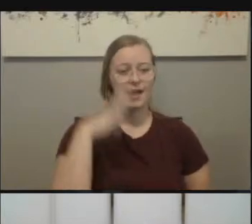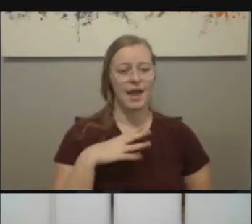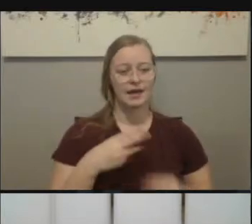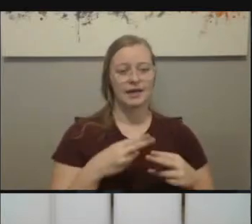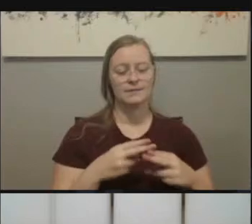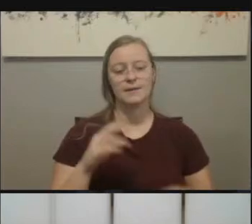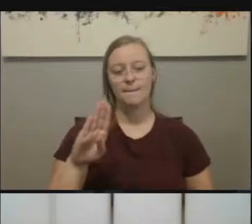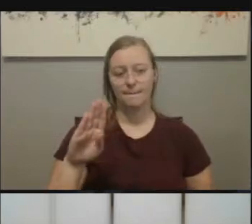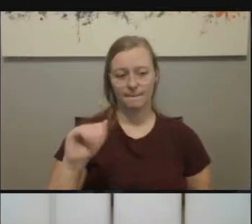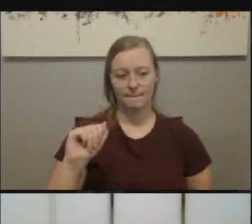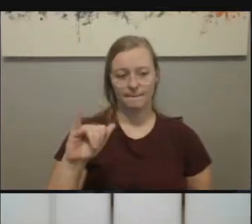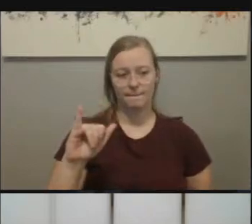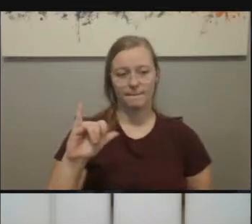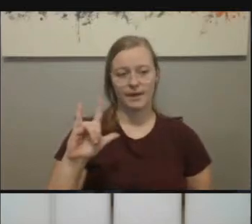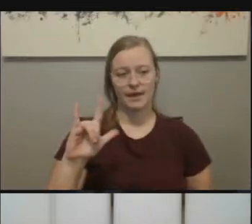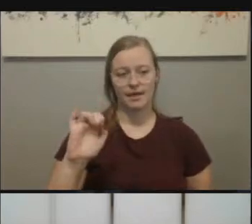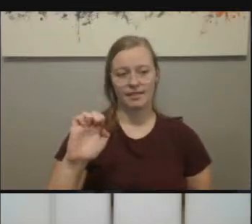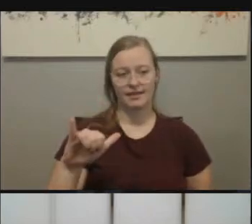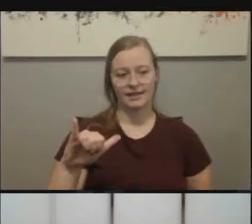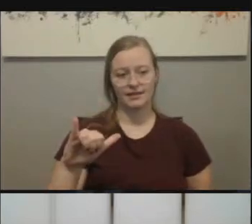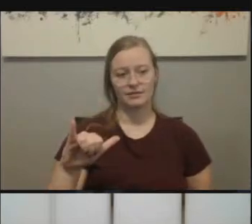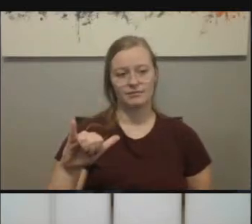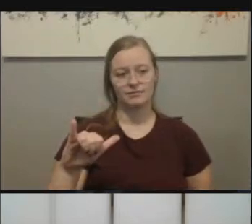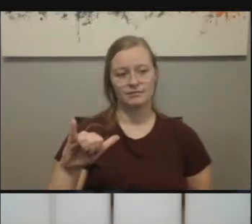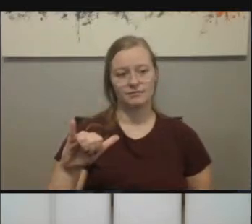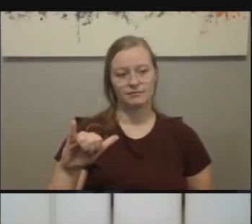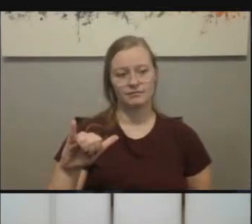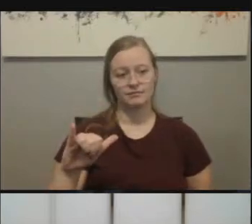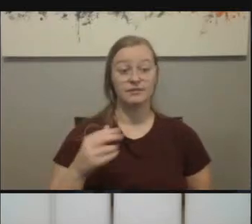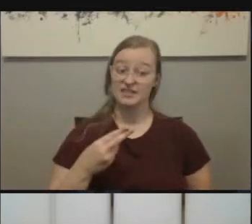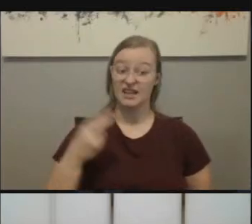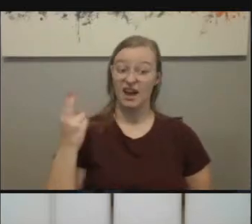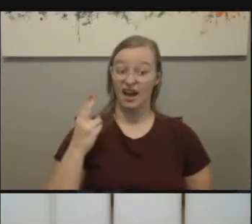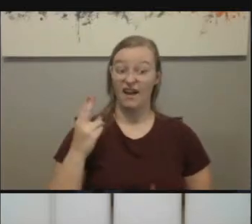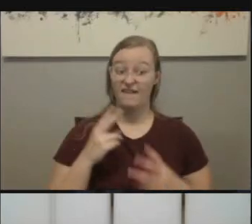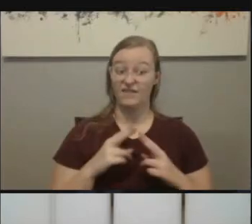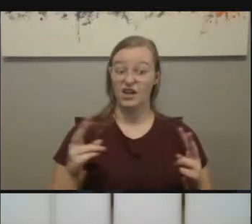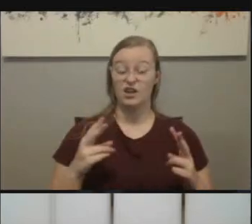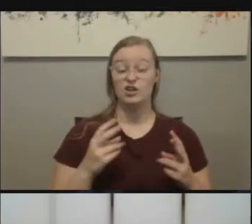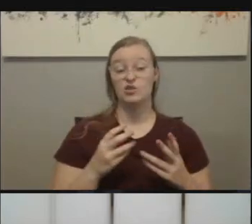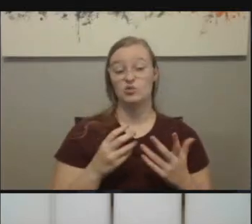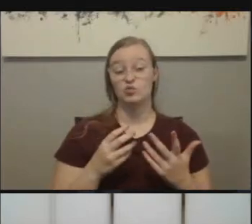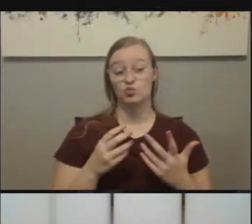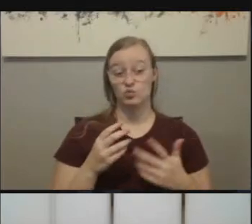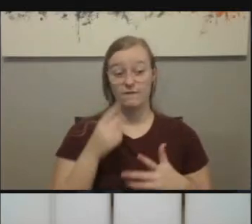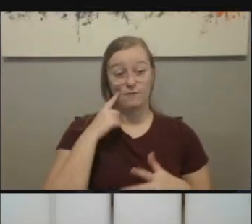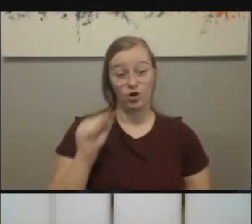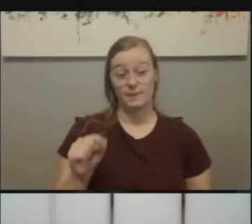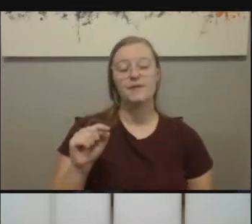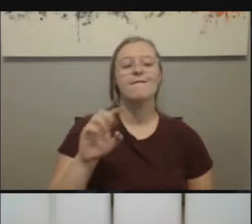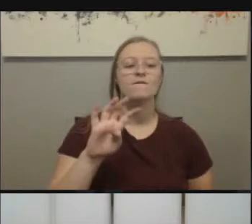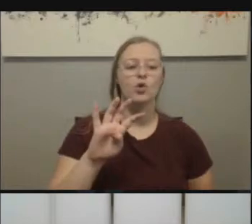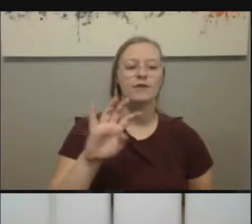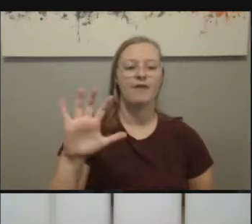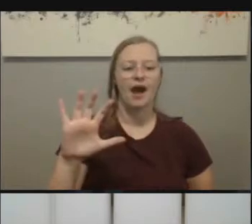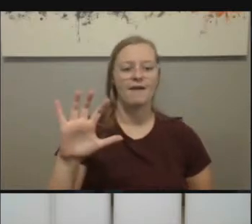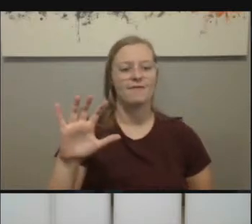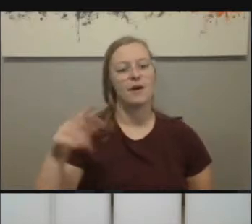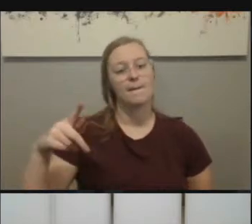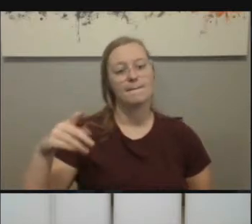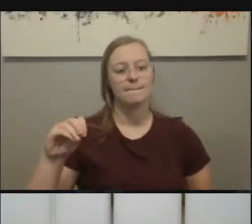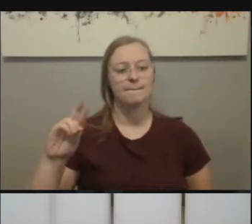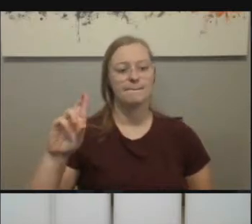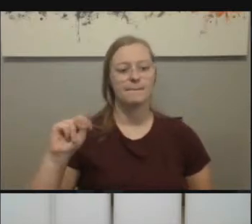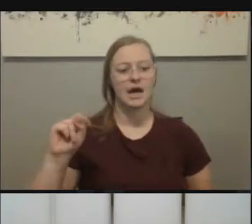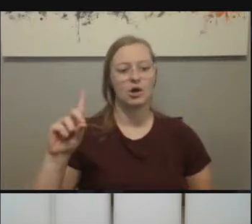Bailey and valued, it is a high valuation, at 45 pounds. And then a